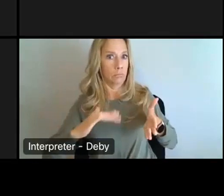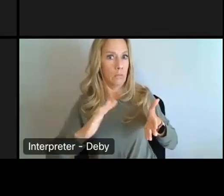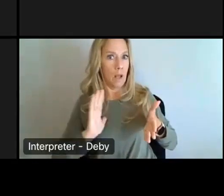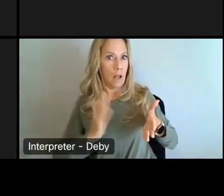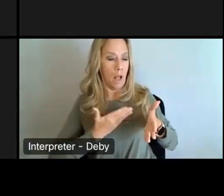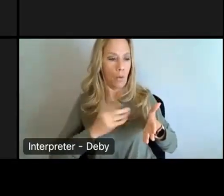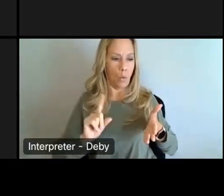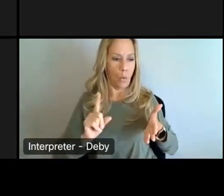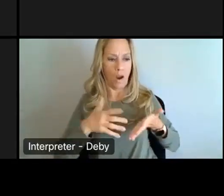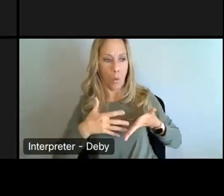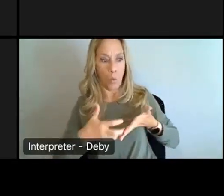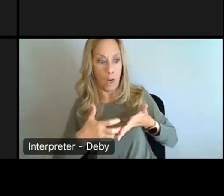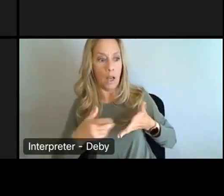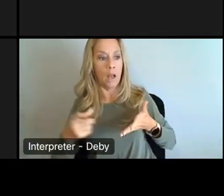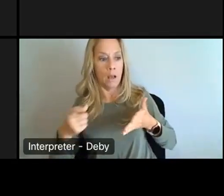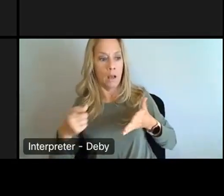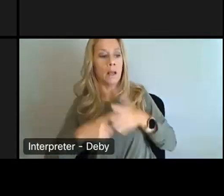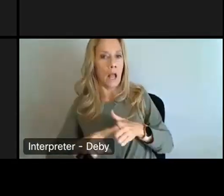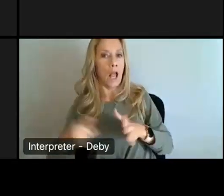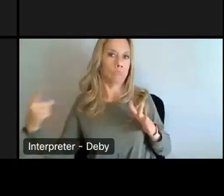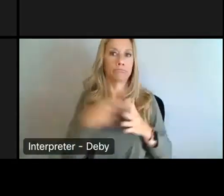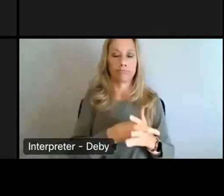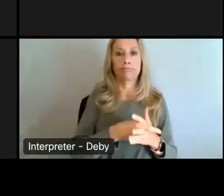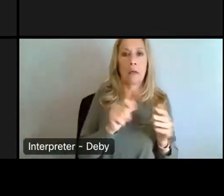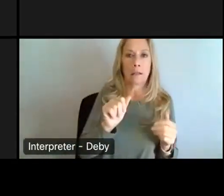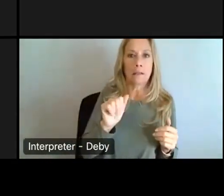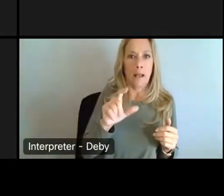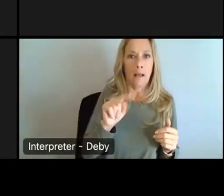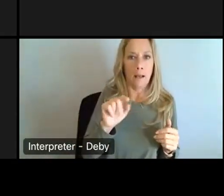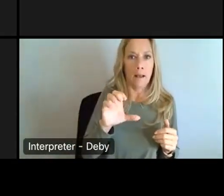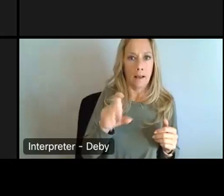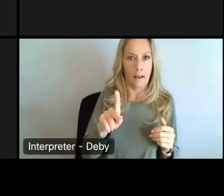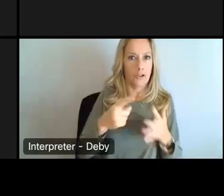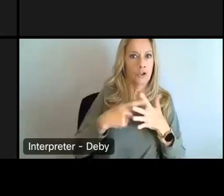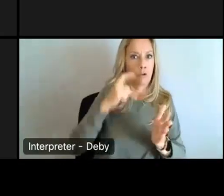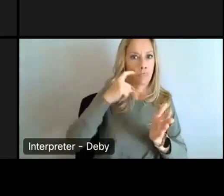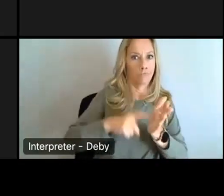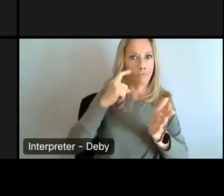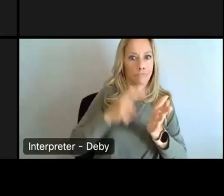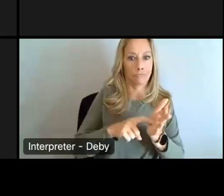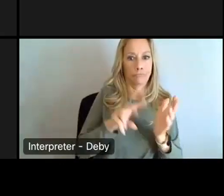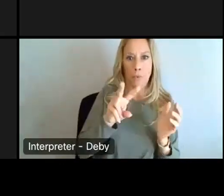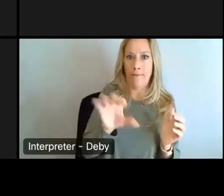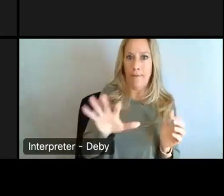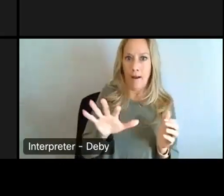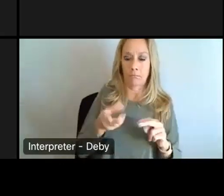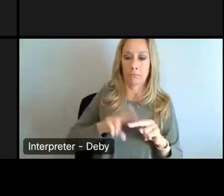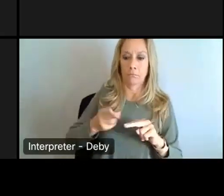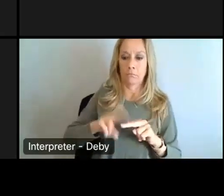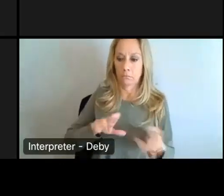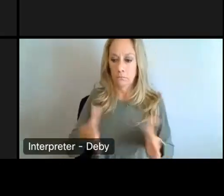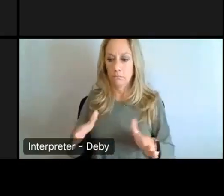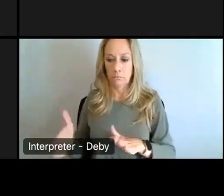started attacking us. And in 2005, we started to see our casualty rate go up and our killed in actions go